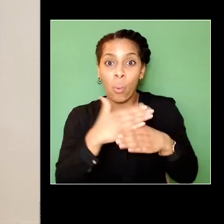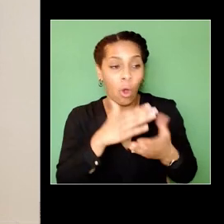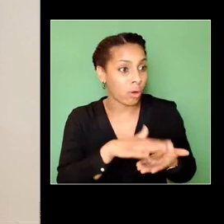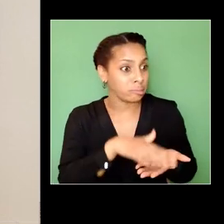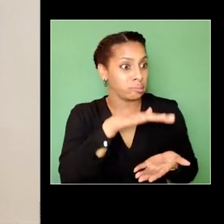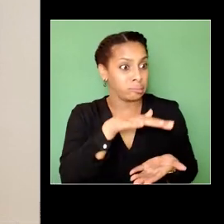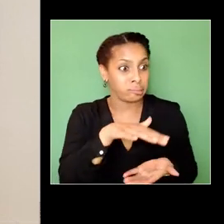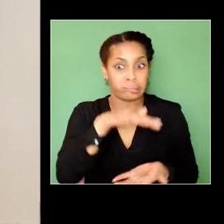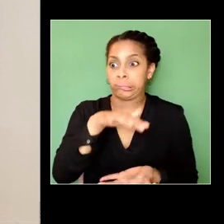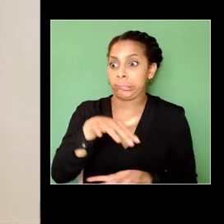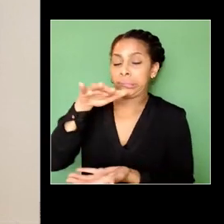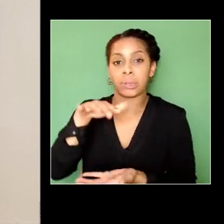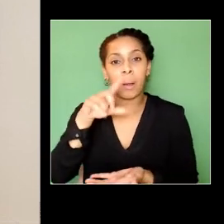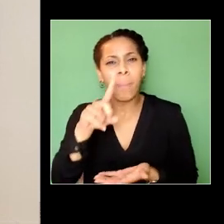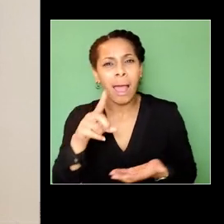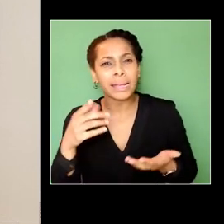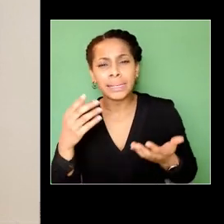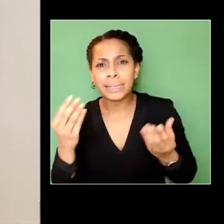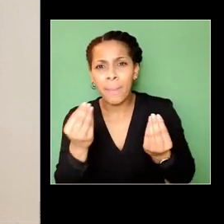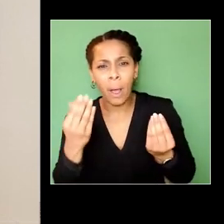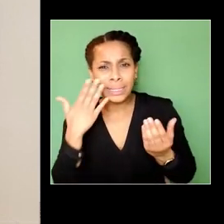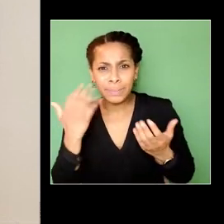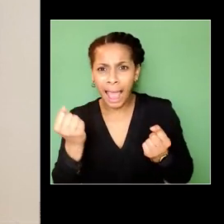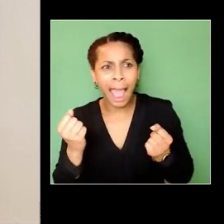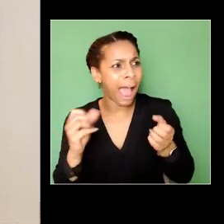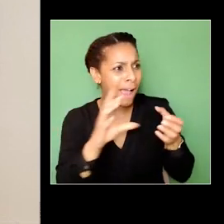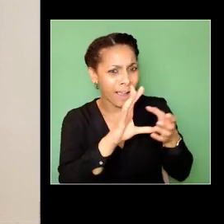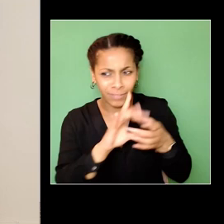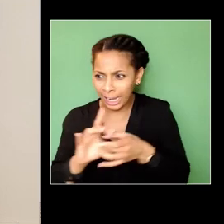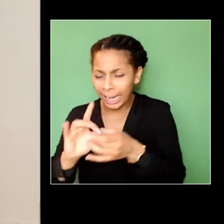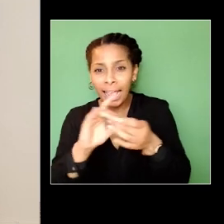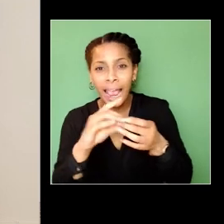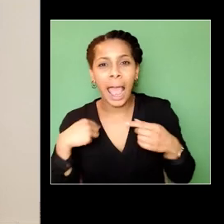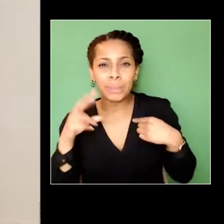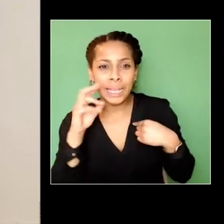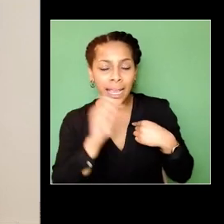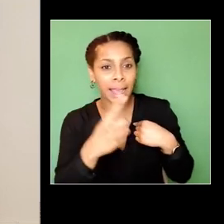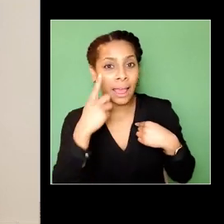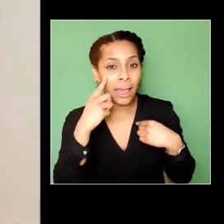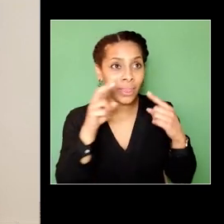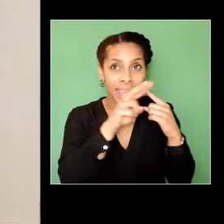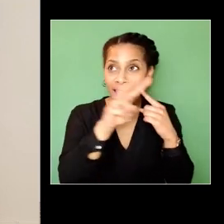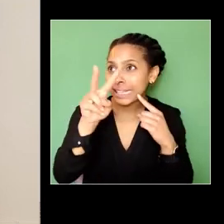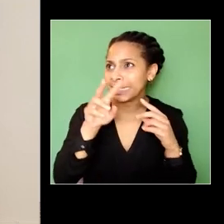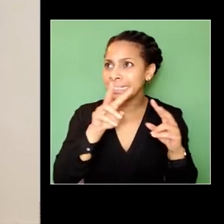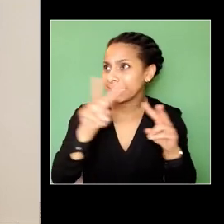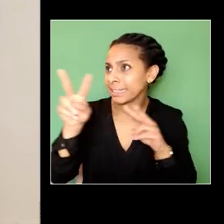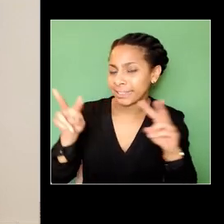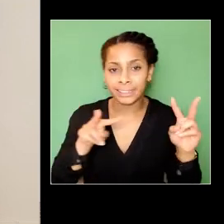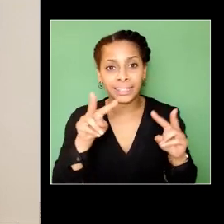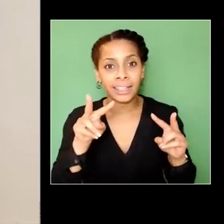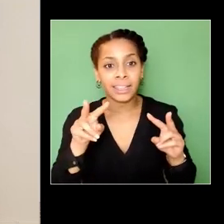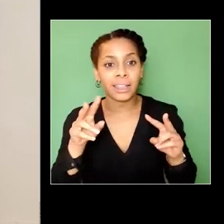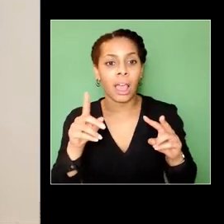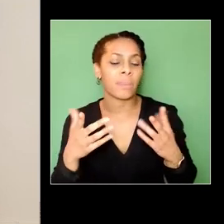somehow in conversation with each other. Mm-hmm. And I'm seeing all these gazes moving around, and of course none of this stuff will, I mean, it's unlikely it will be